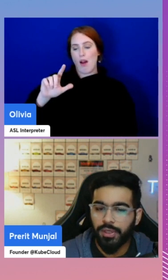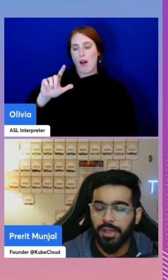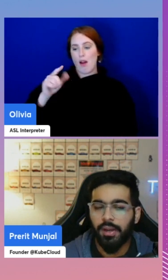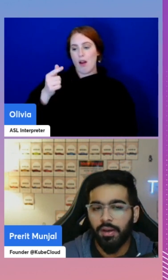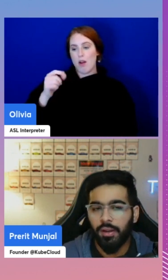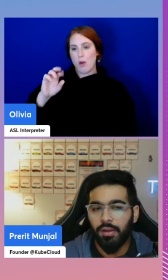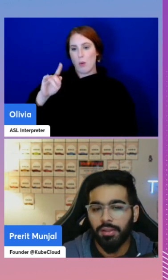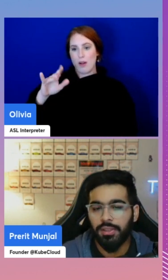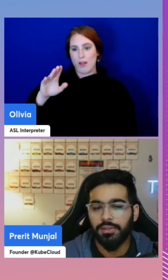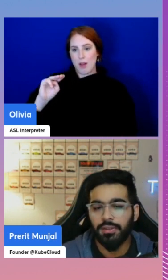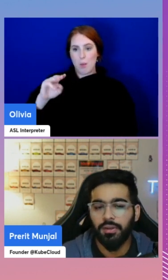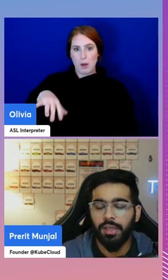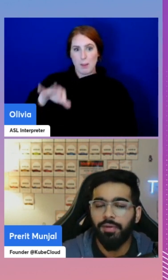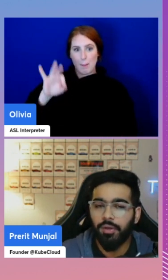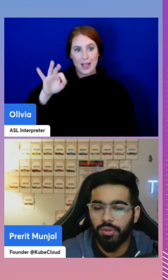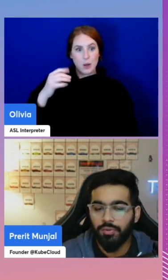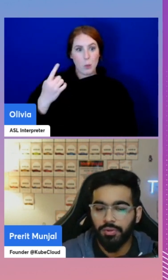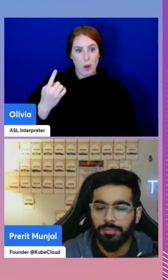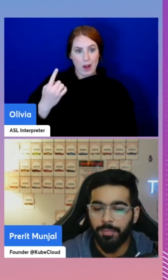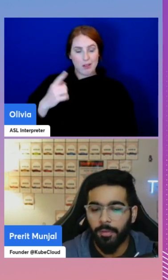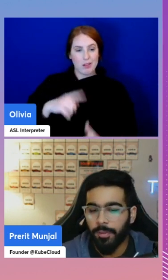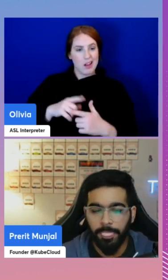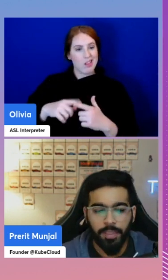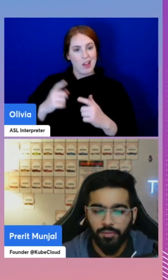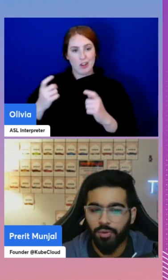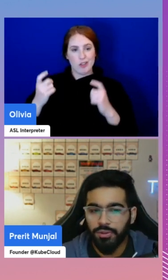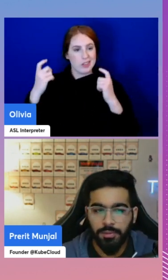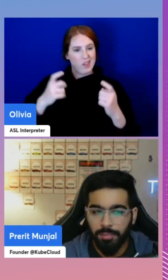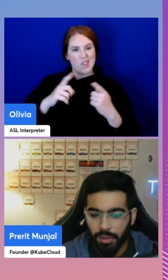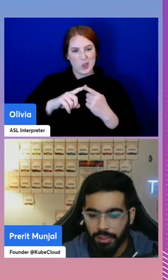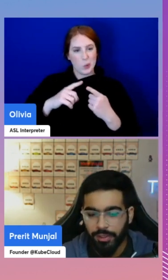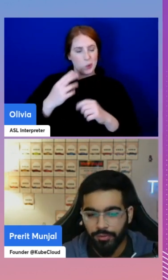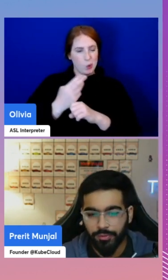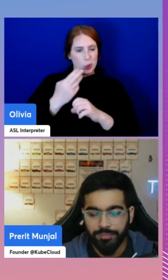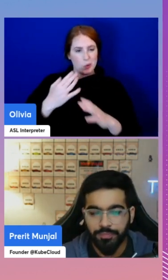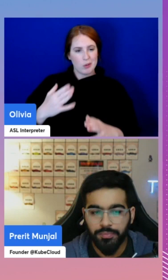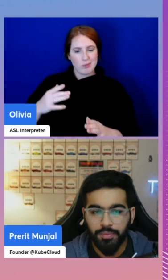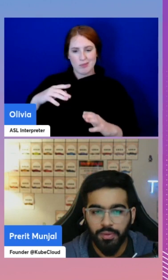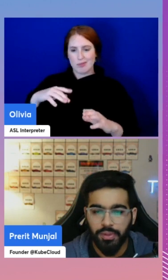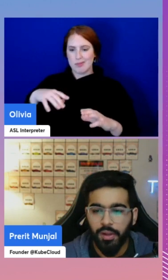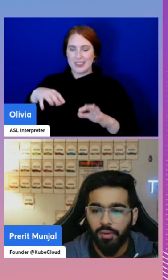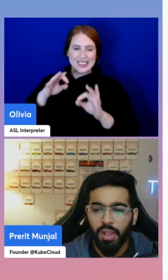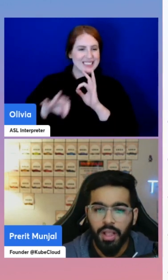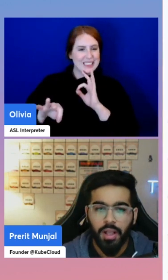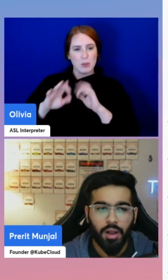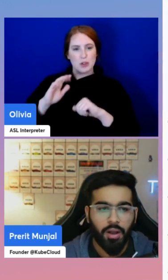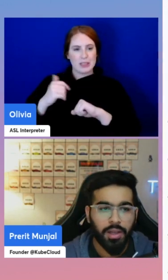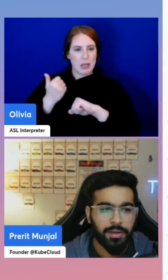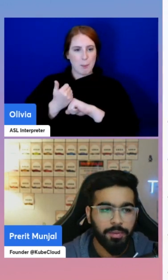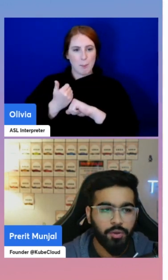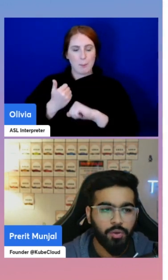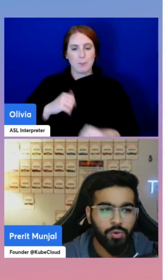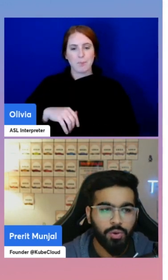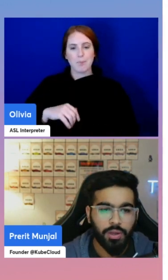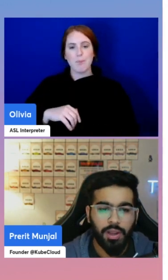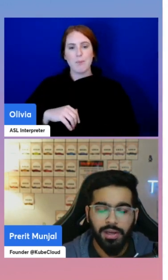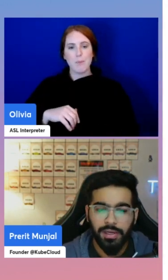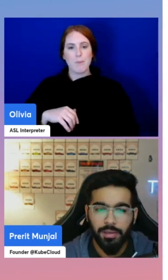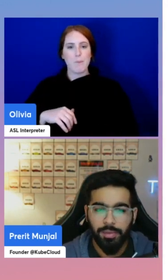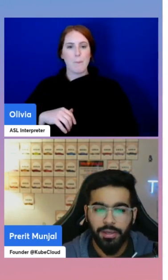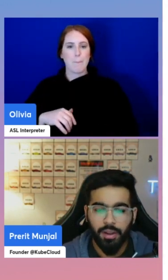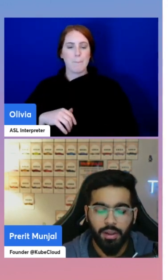one of a project, and just gave it to the user. Okay, this was the simple architecture. Now let me